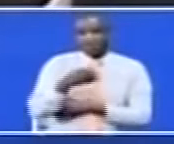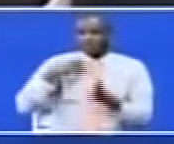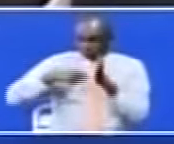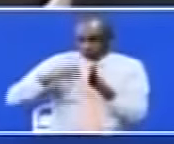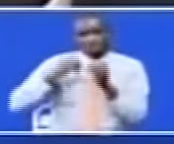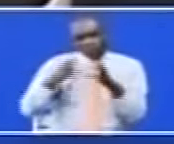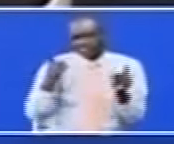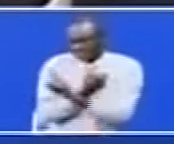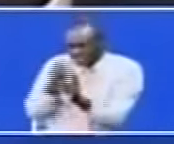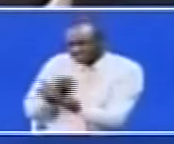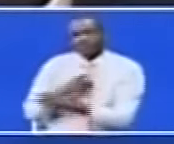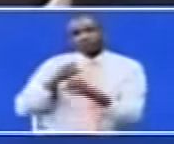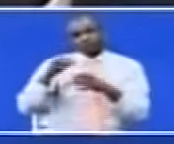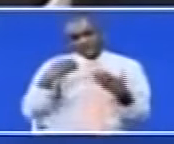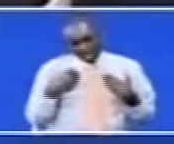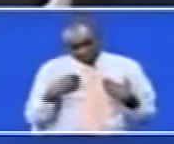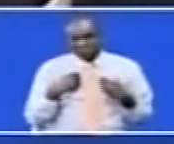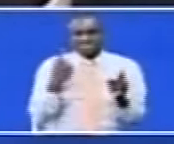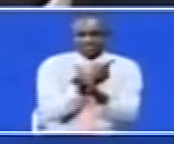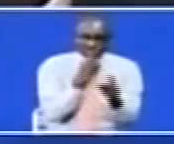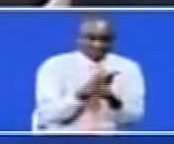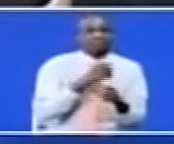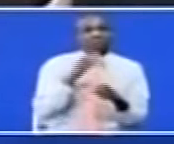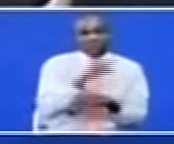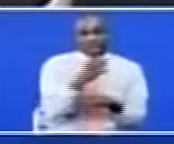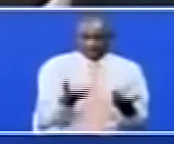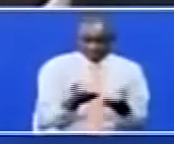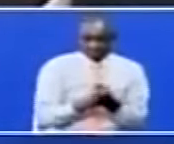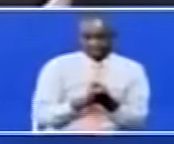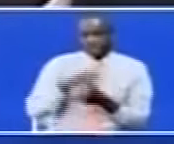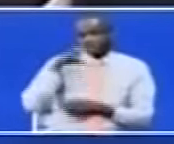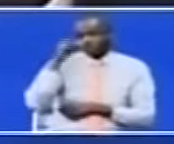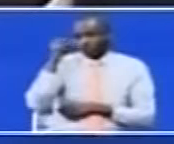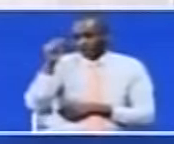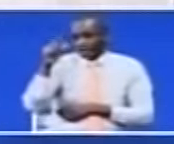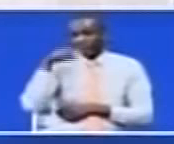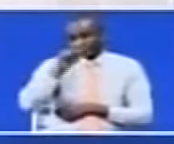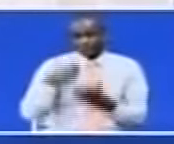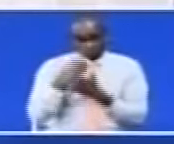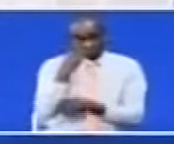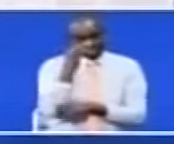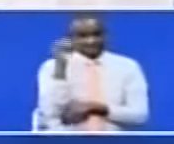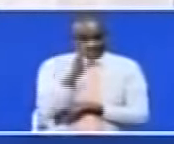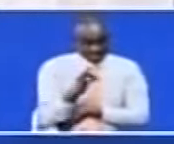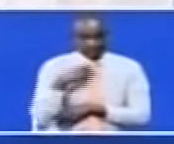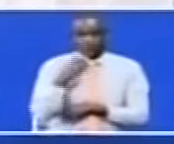has seen increased production of varieties such as Gadam and Sila. Here the sorghum has increased by 28% from